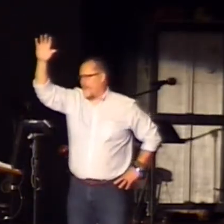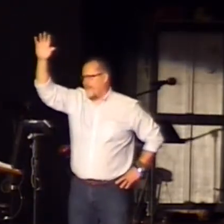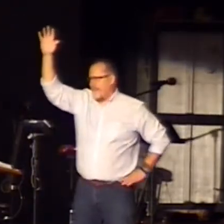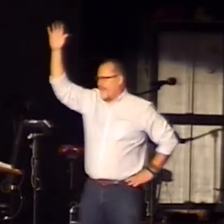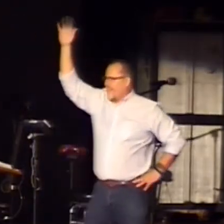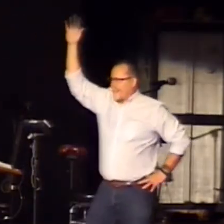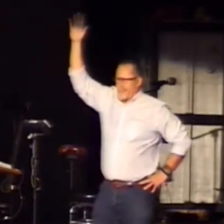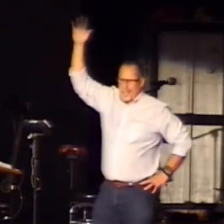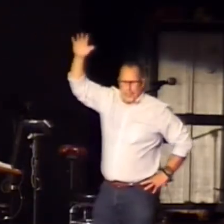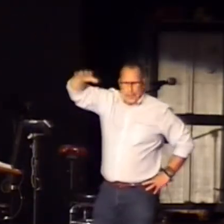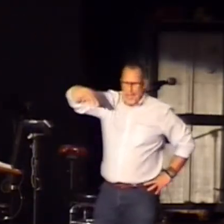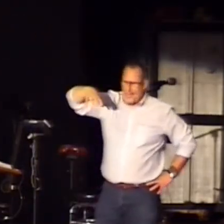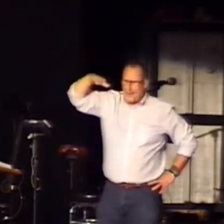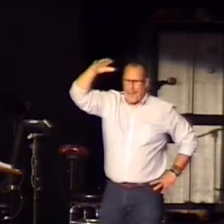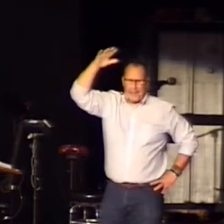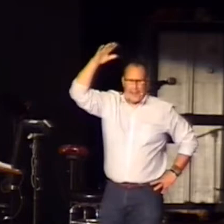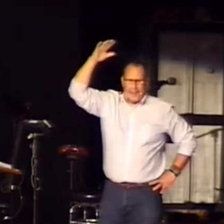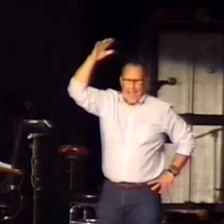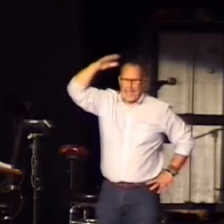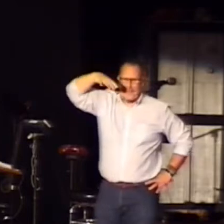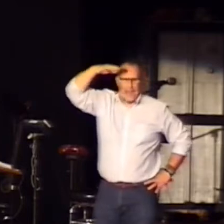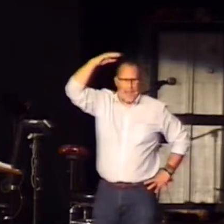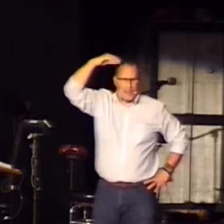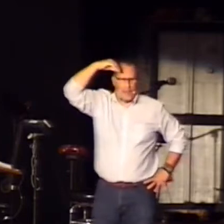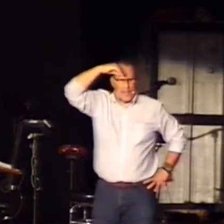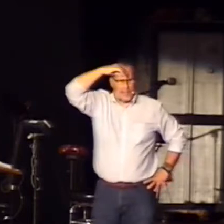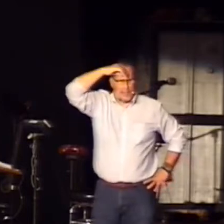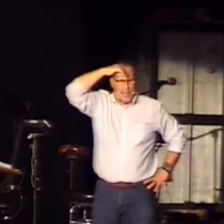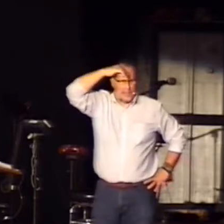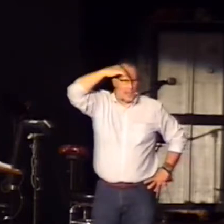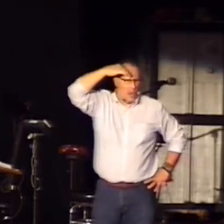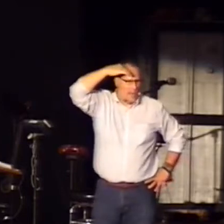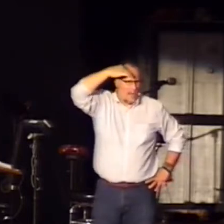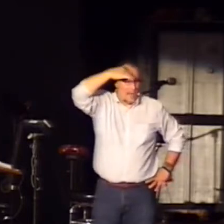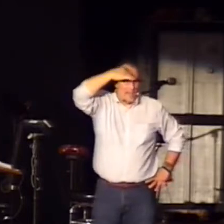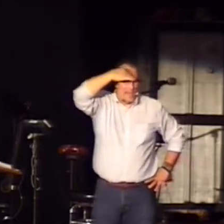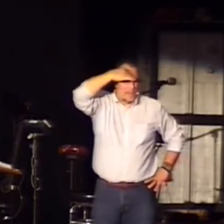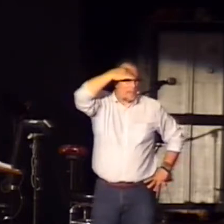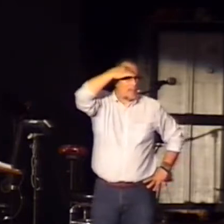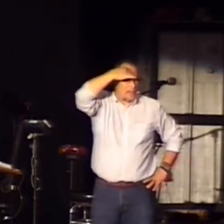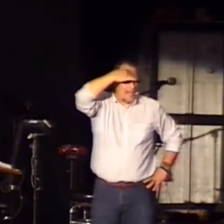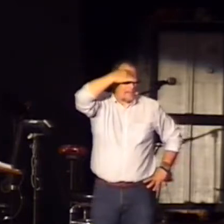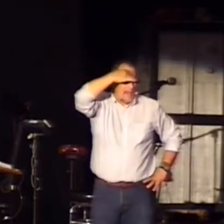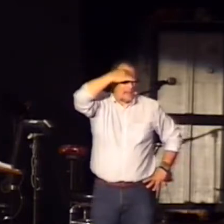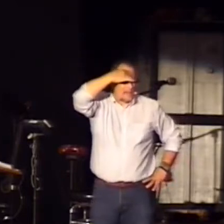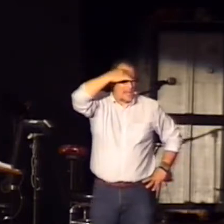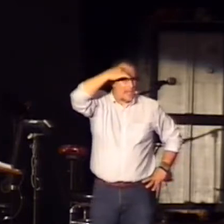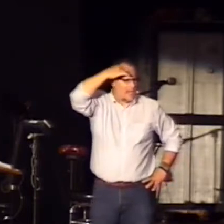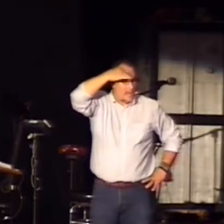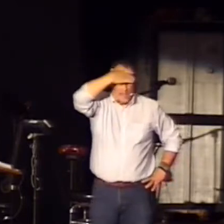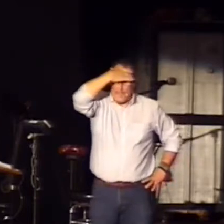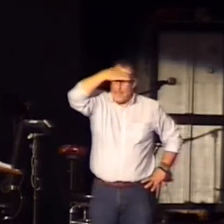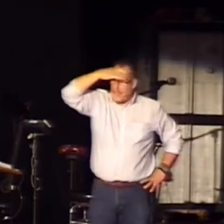you what, it's crazy around here. I live in Iowa, Council Bluffs, and Omaha, and people complain about